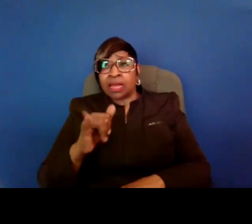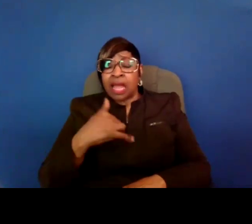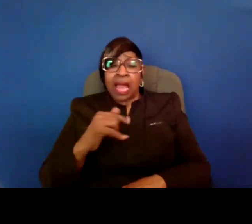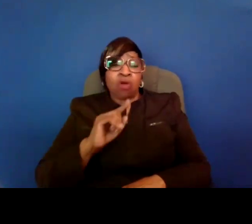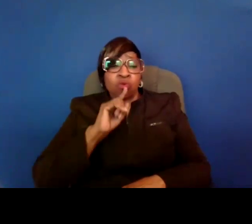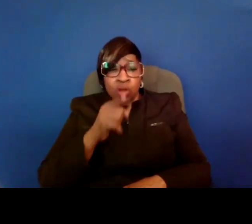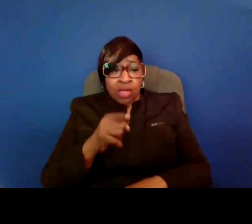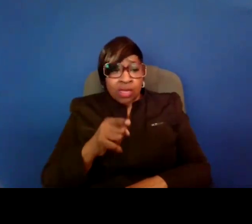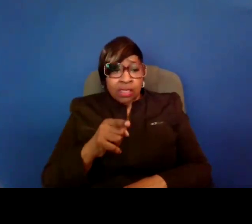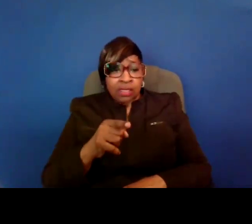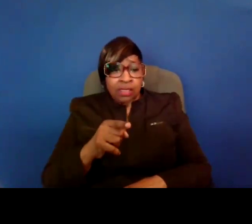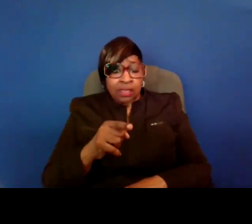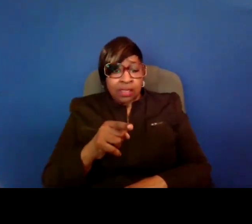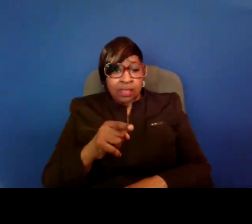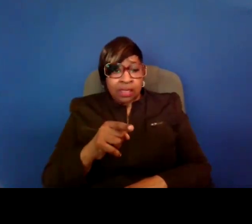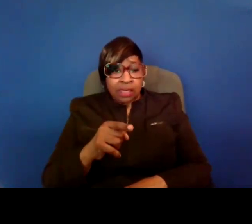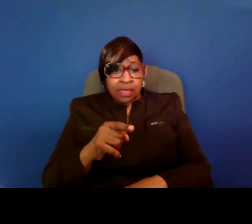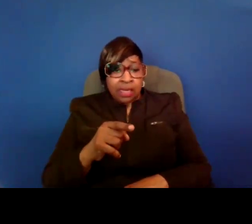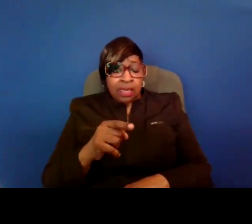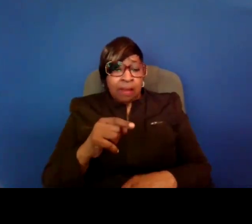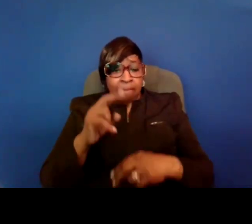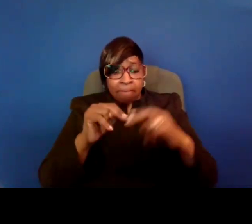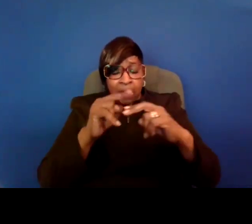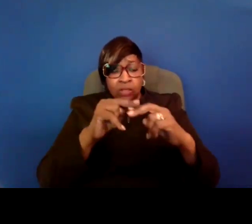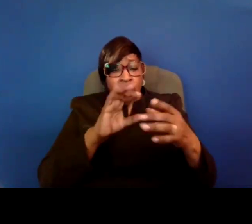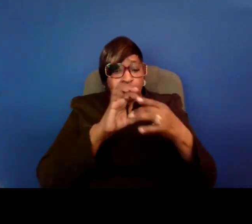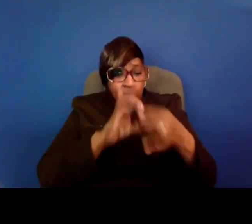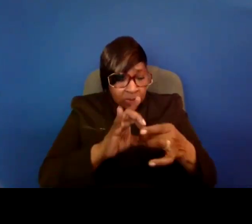a relationship and a connection in real time with folks.